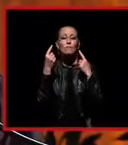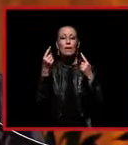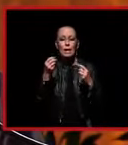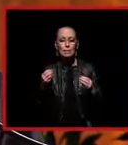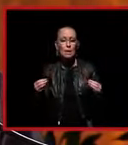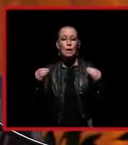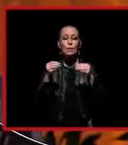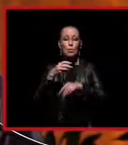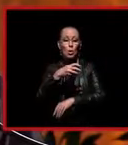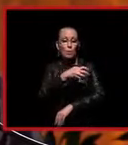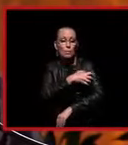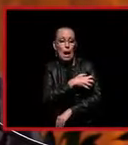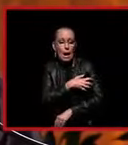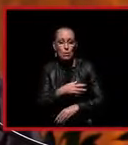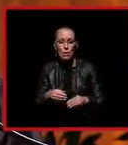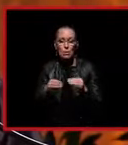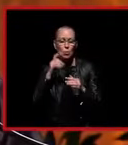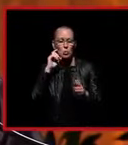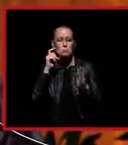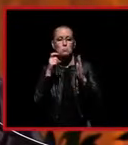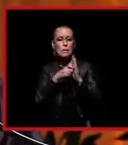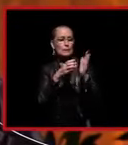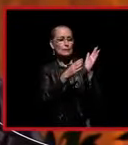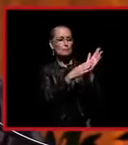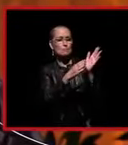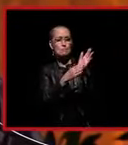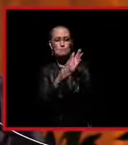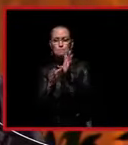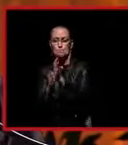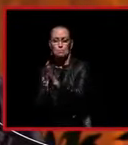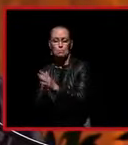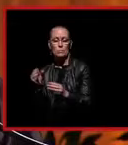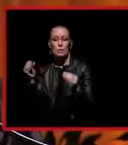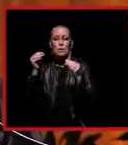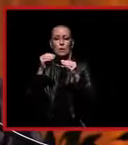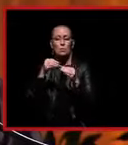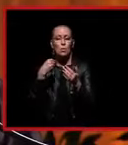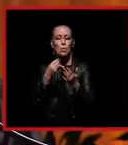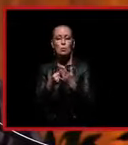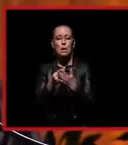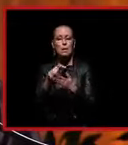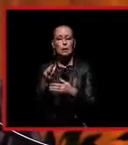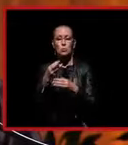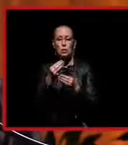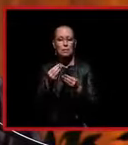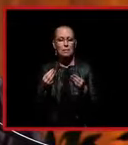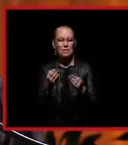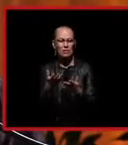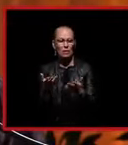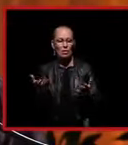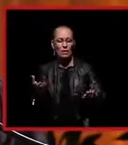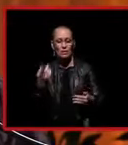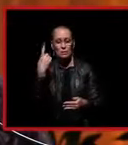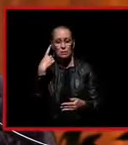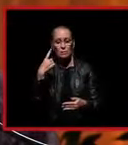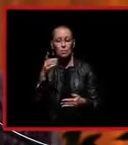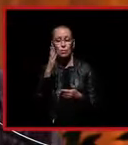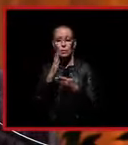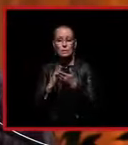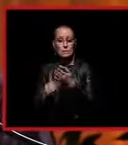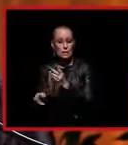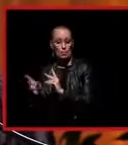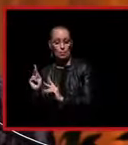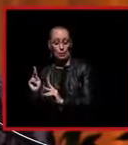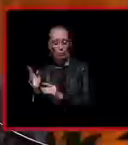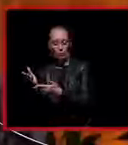power, recognition, money, or material stuff. For some,